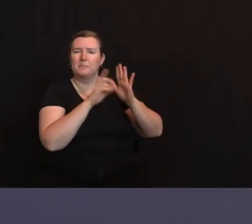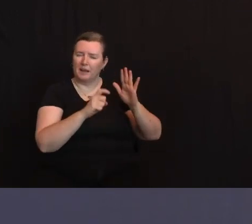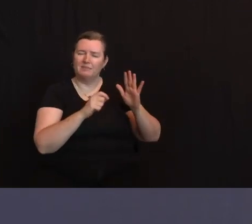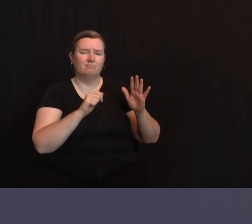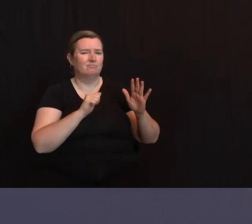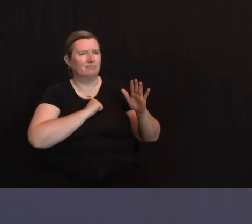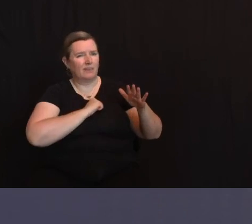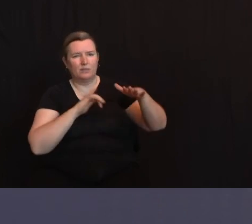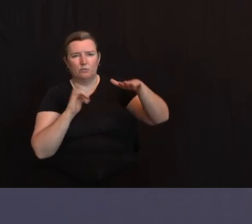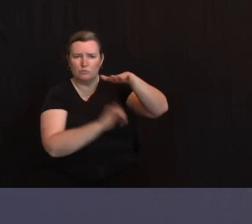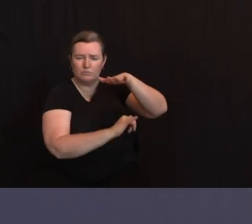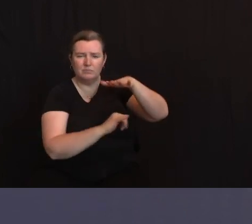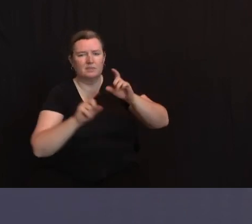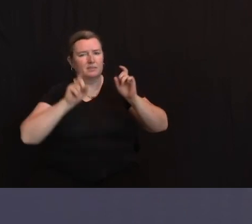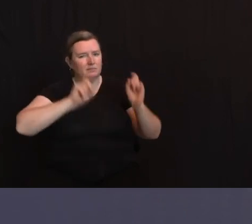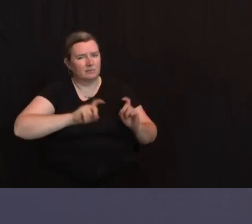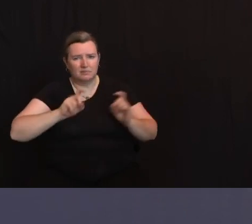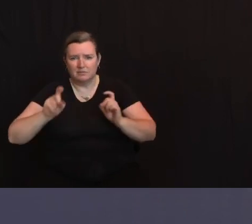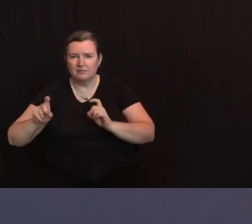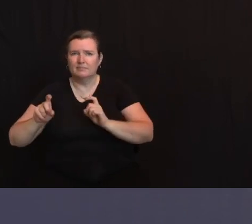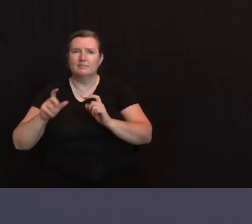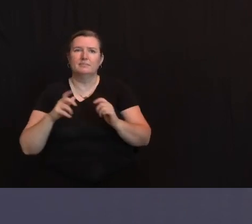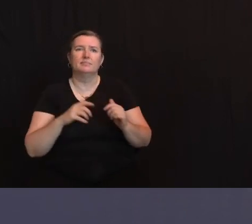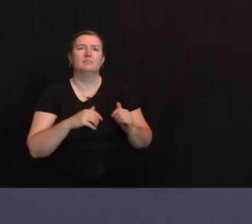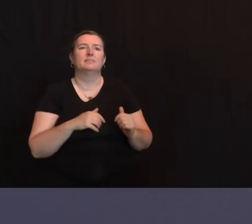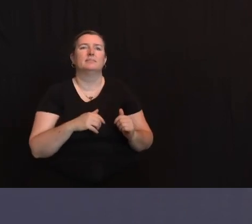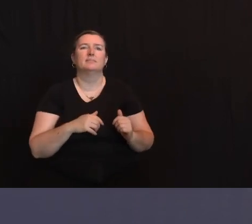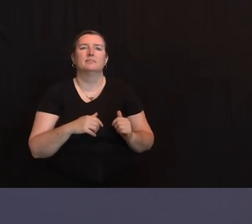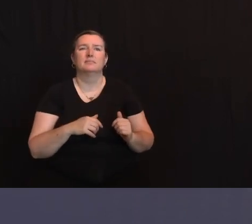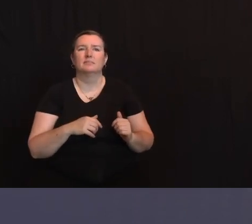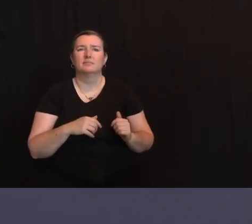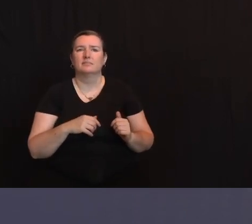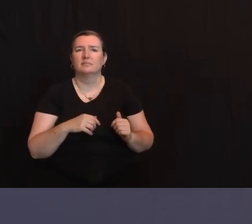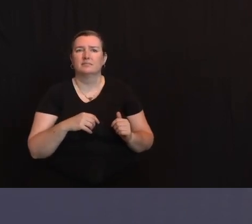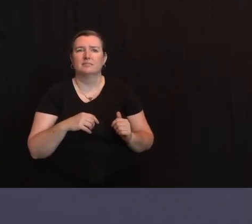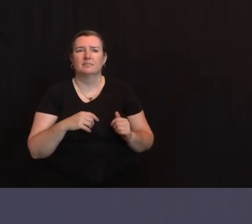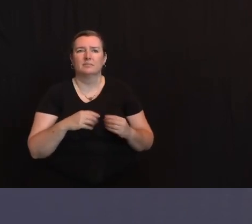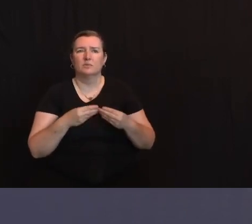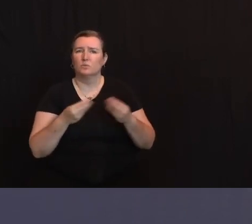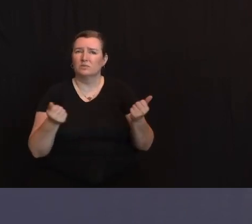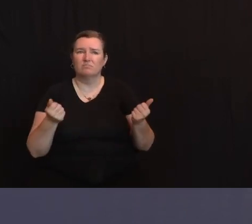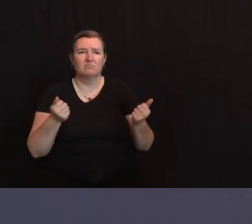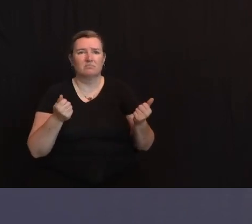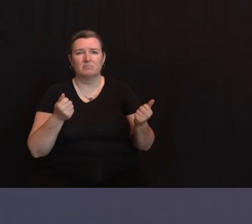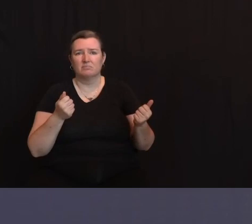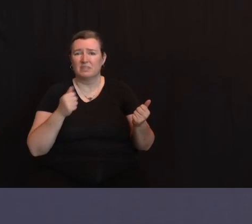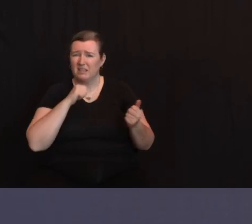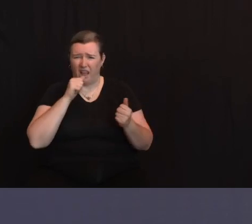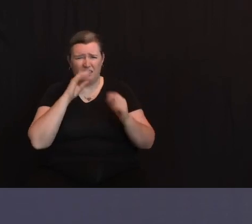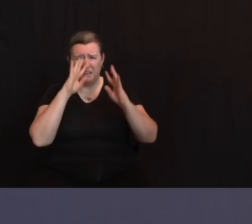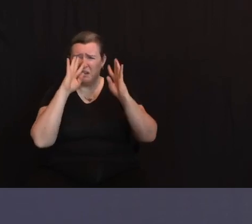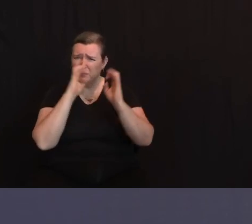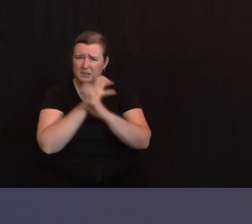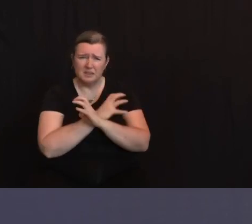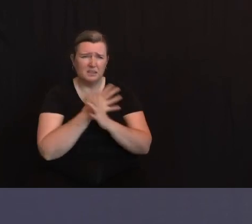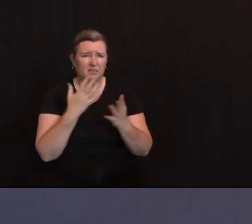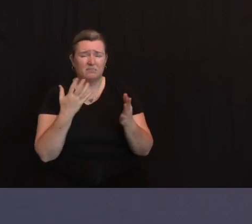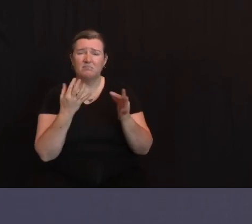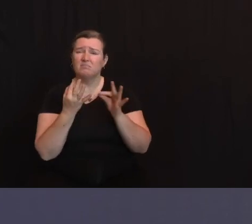the short list is. It's not complicated. In the absence of therapeutics or in the absence of vaccines,